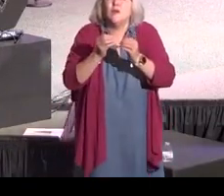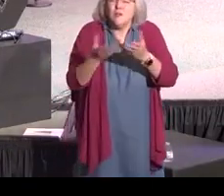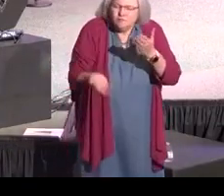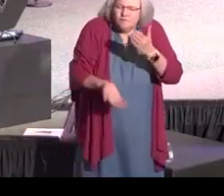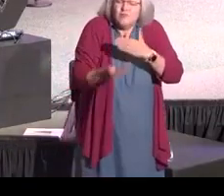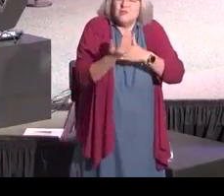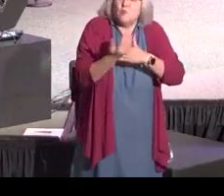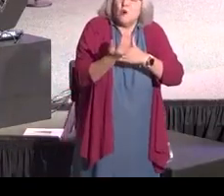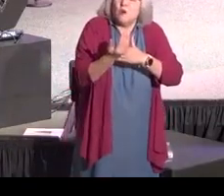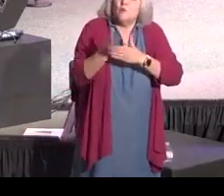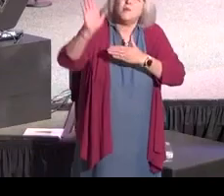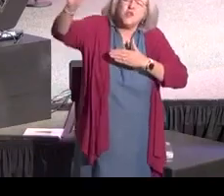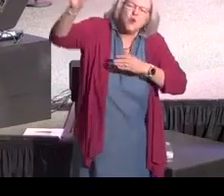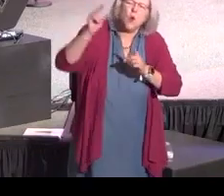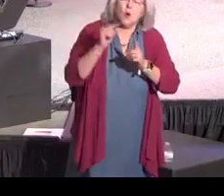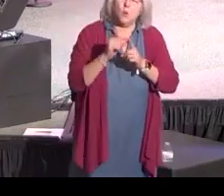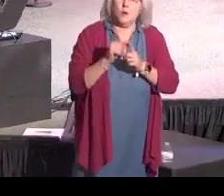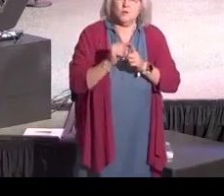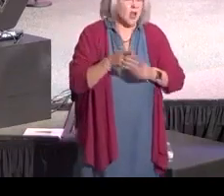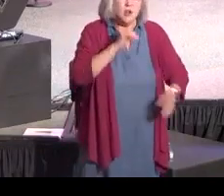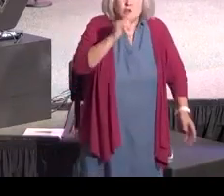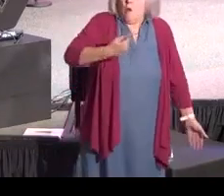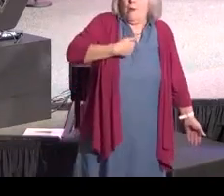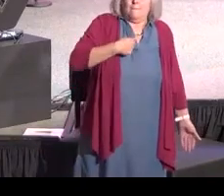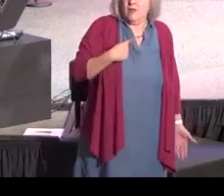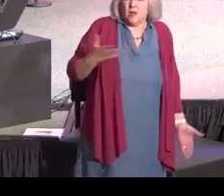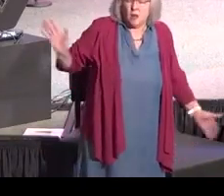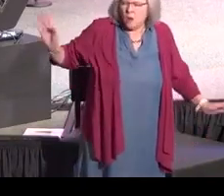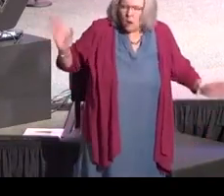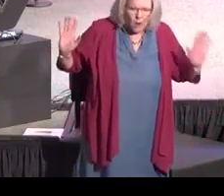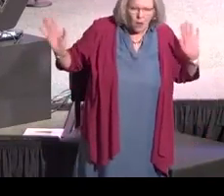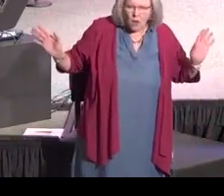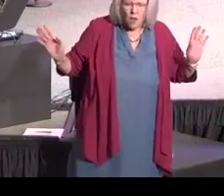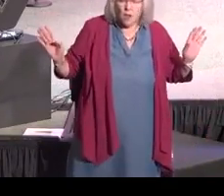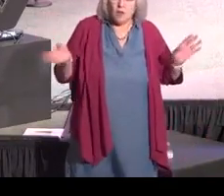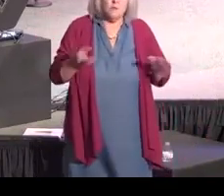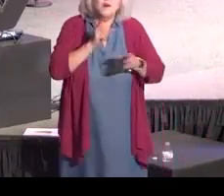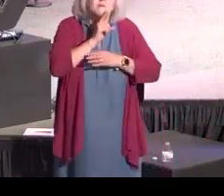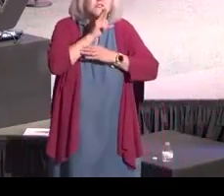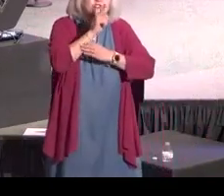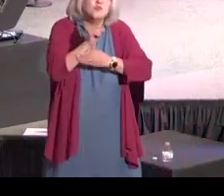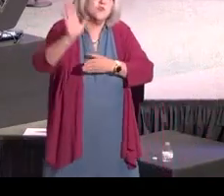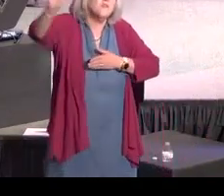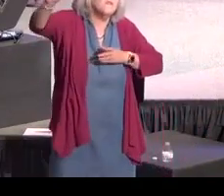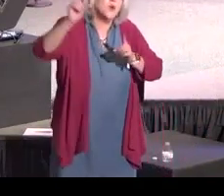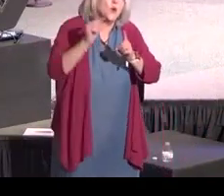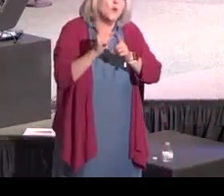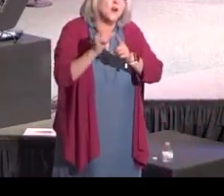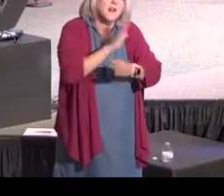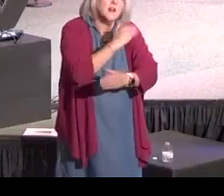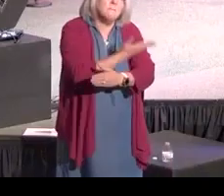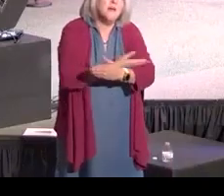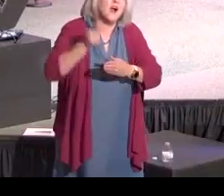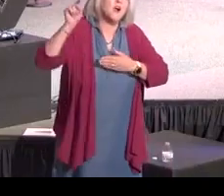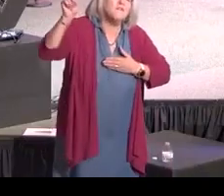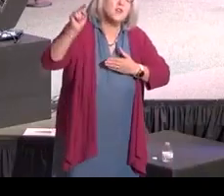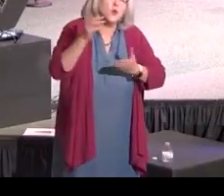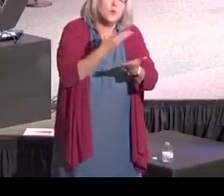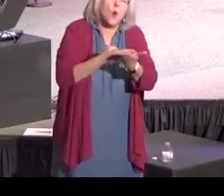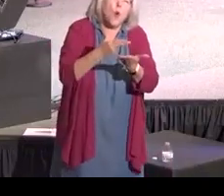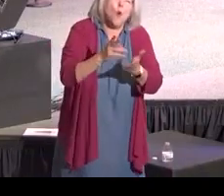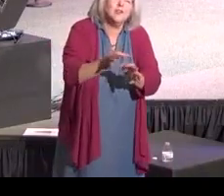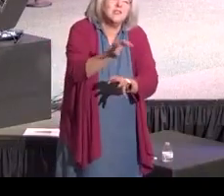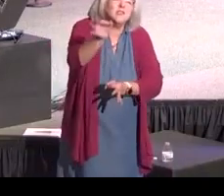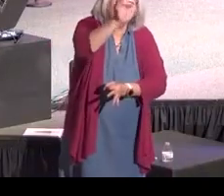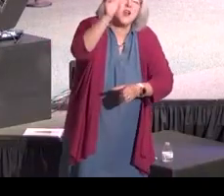that it would not be about anything that I could bring or deliver, but it would truly be about the truth of your word and the power of you, the Holy Spirit,